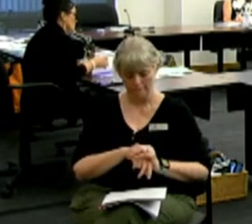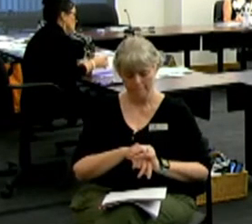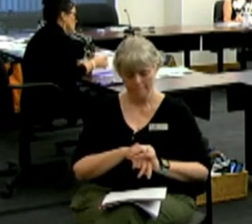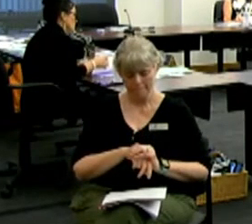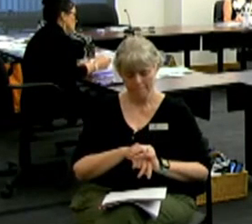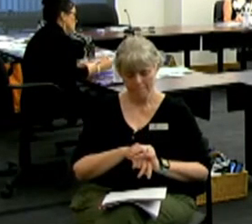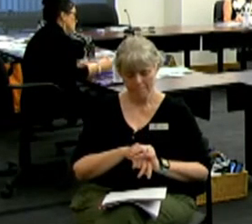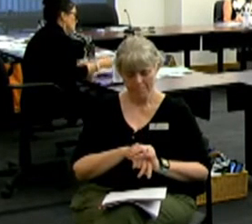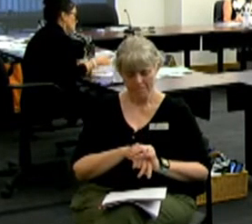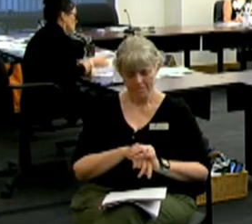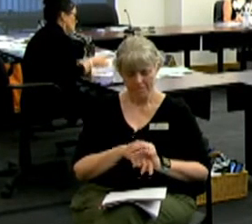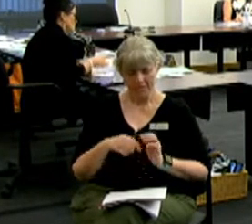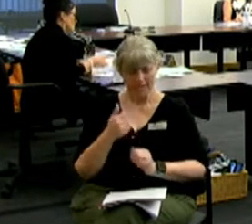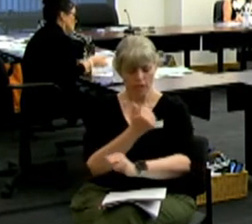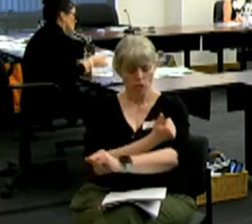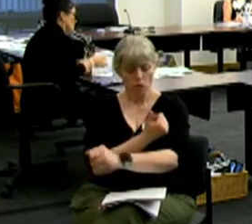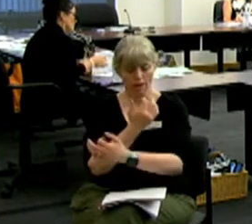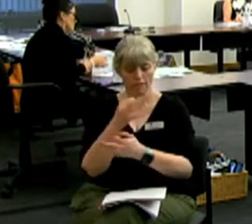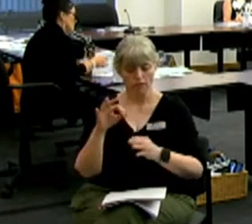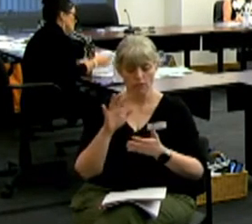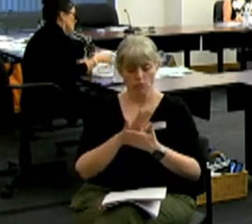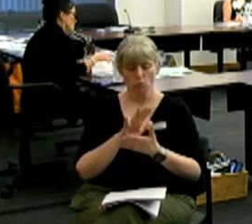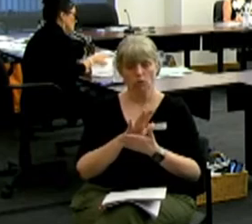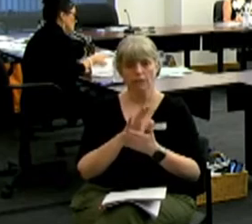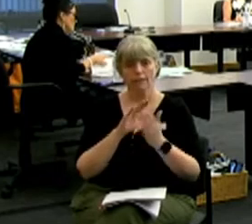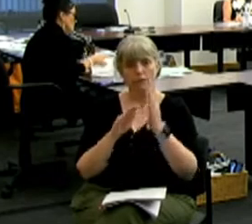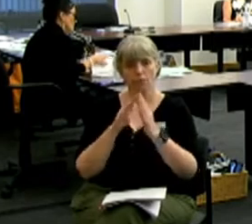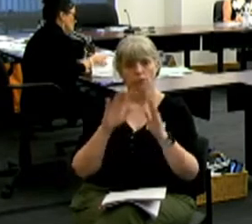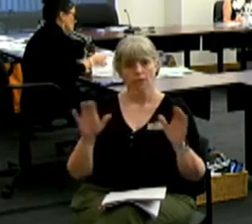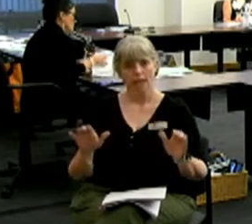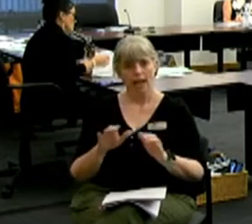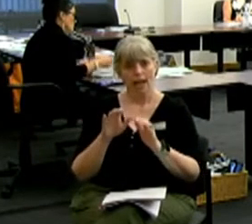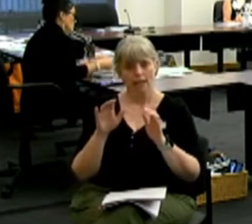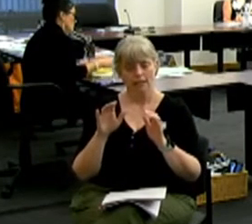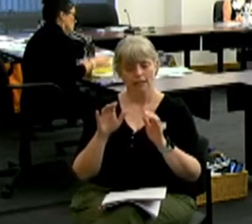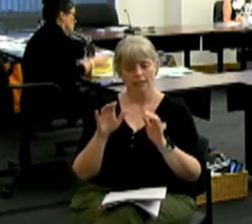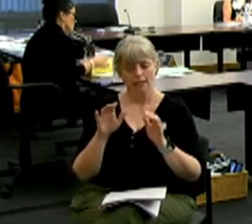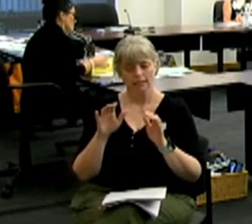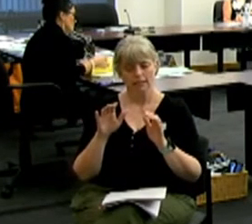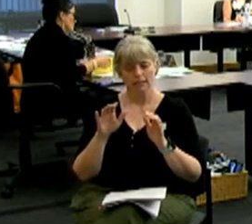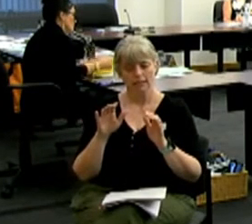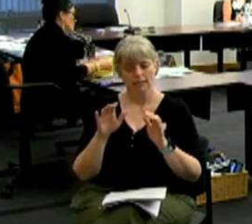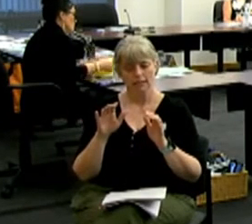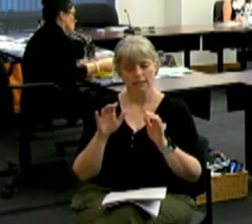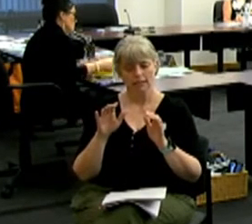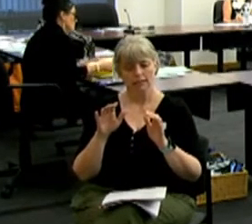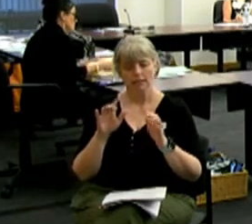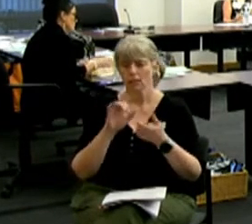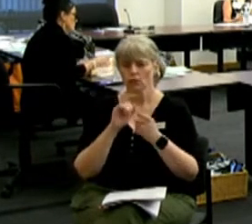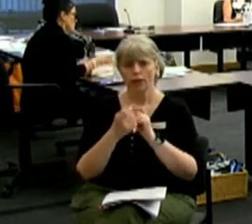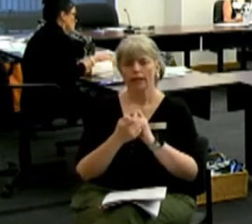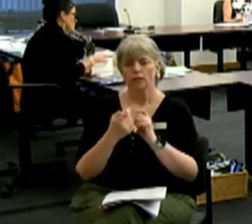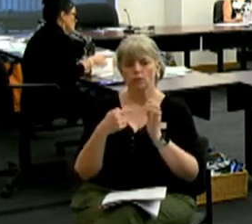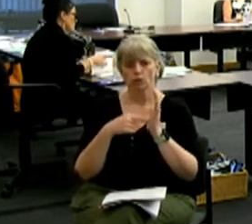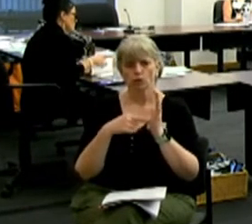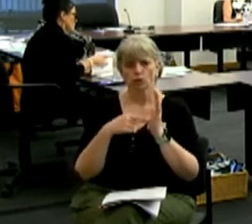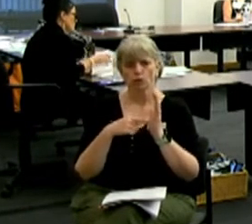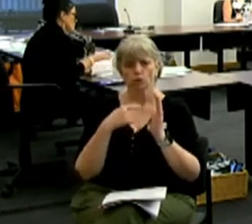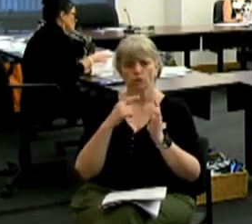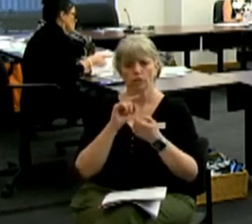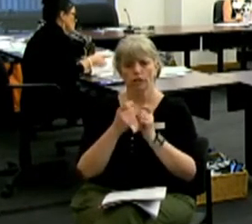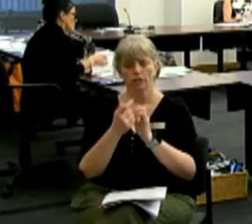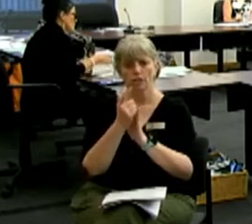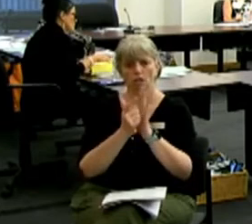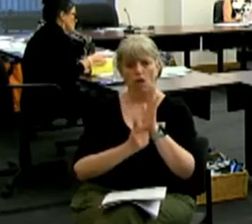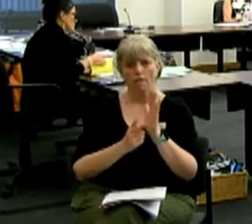procedures there. And then the Drug-Free Schools for Community Act, the biggest change was just due to the change in the law